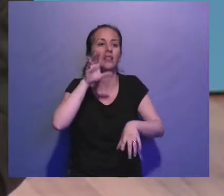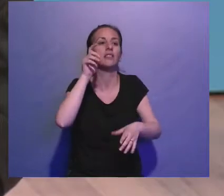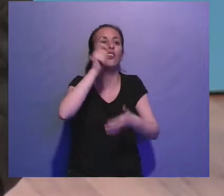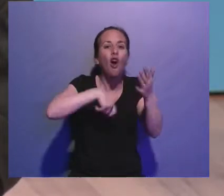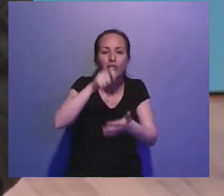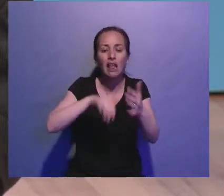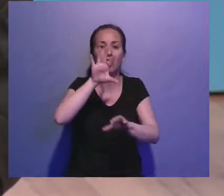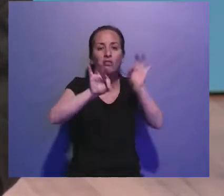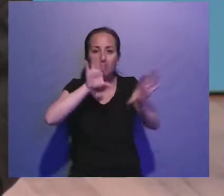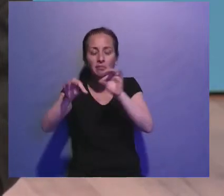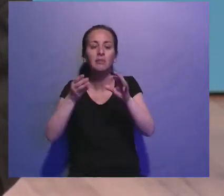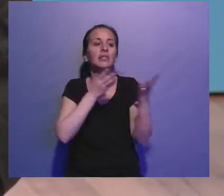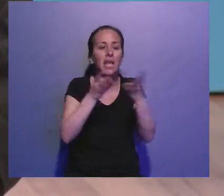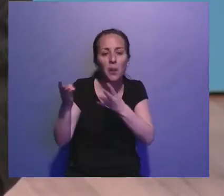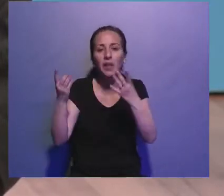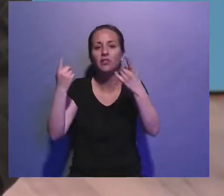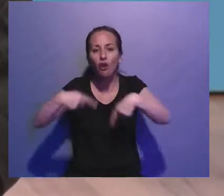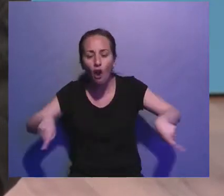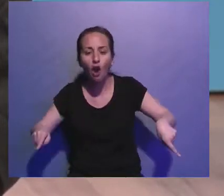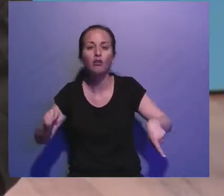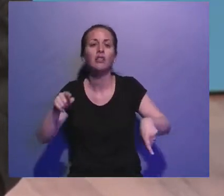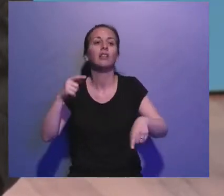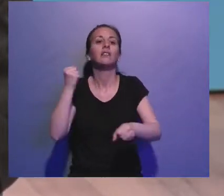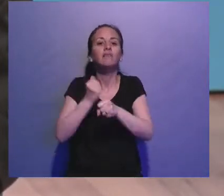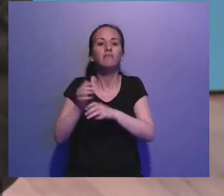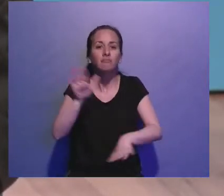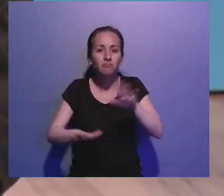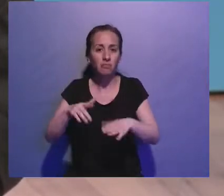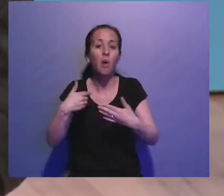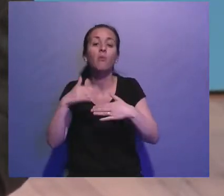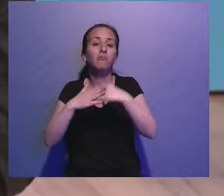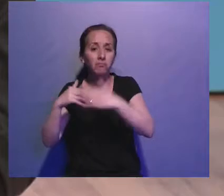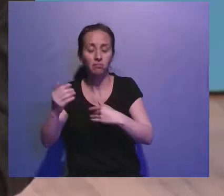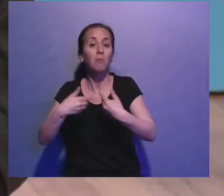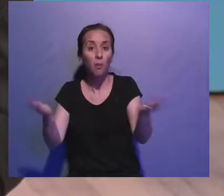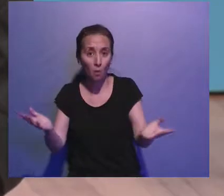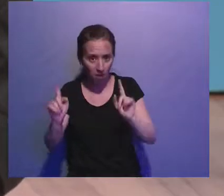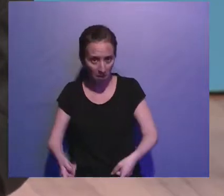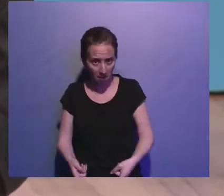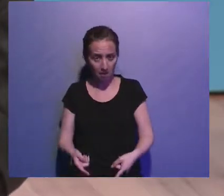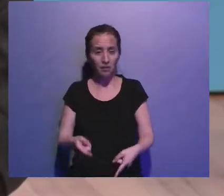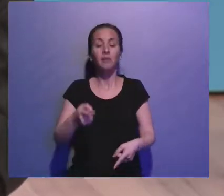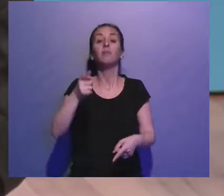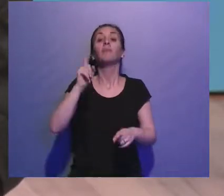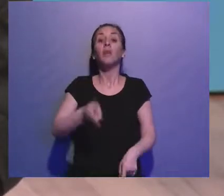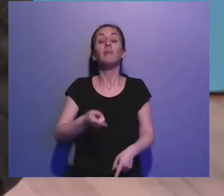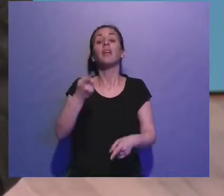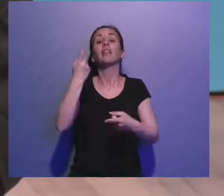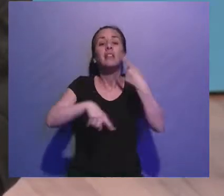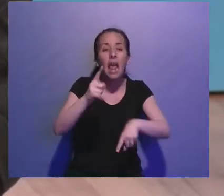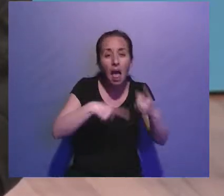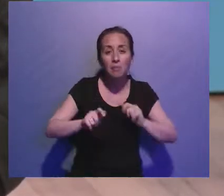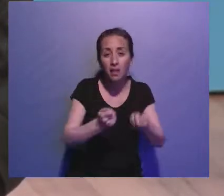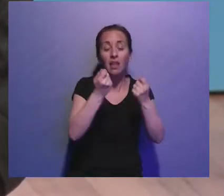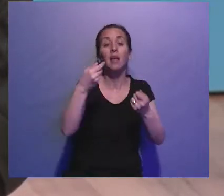administration. Also, we have information on all the goods and services that have been hired or procured